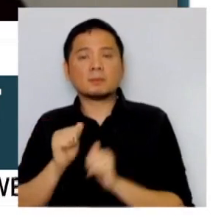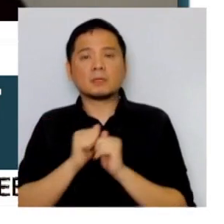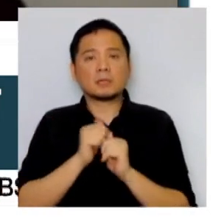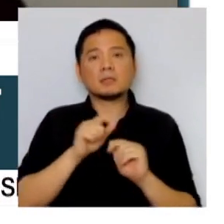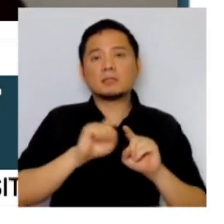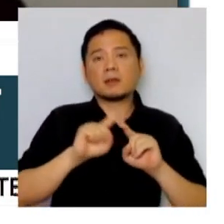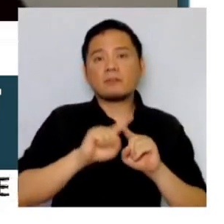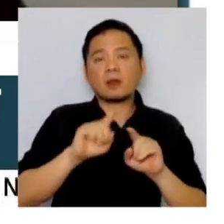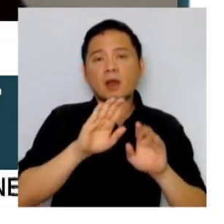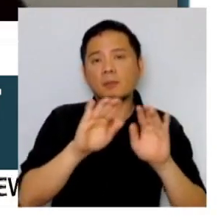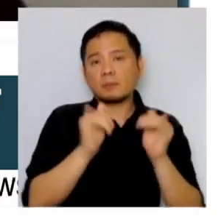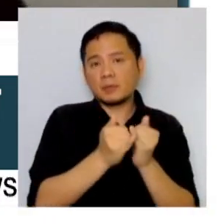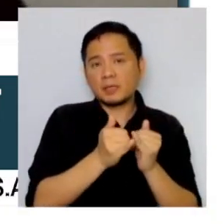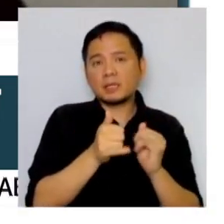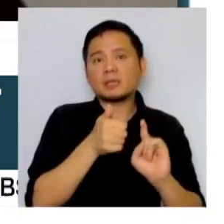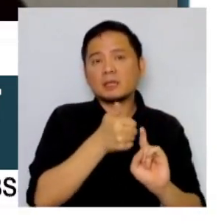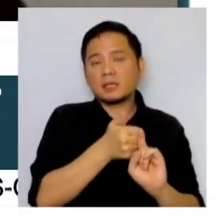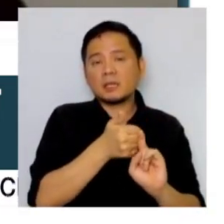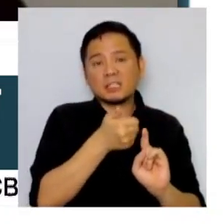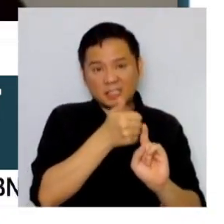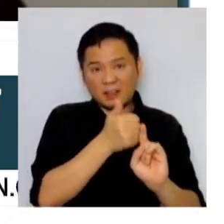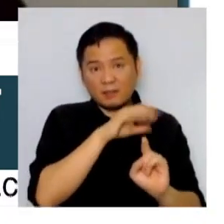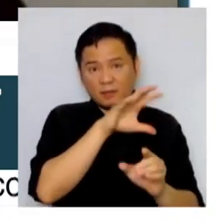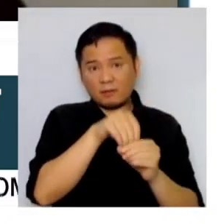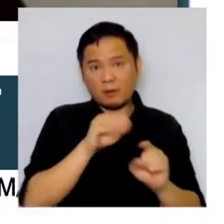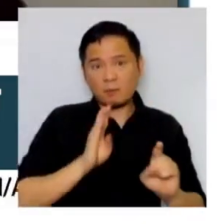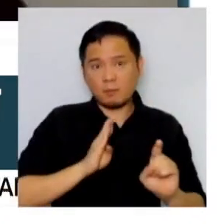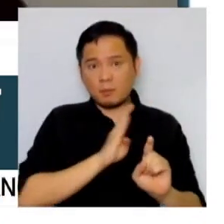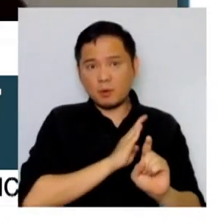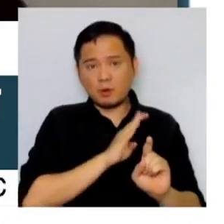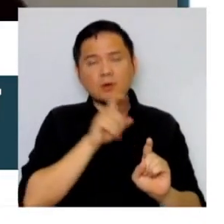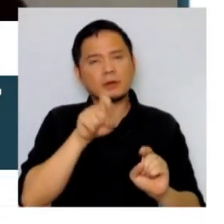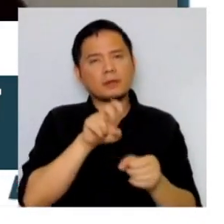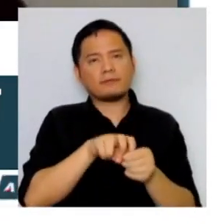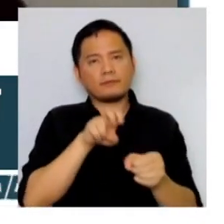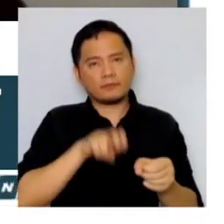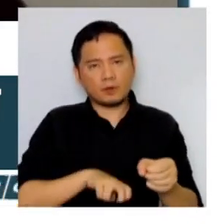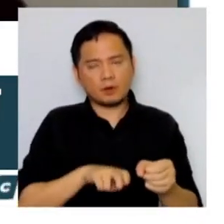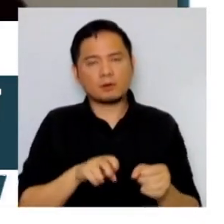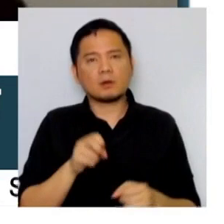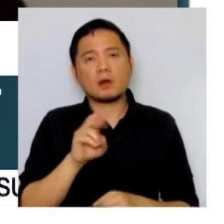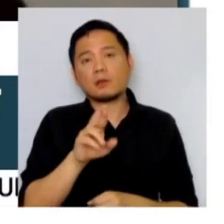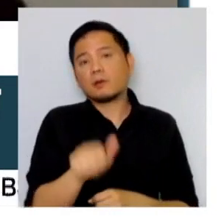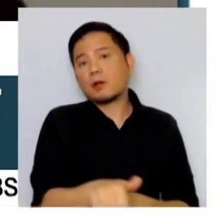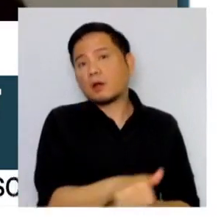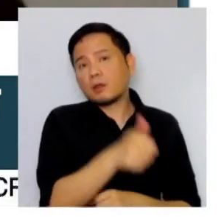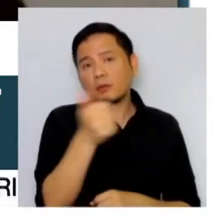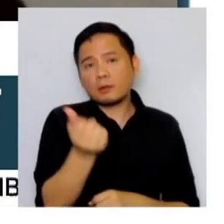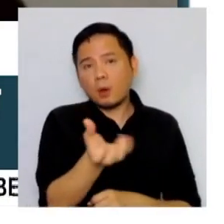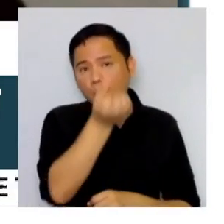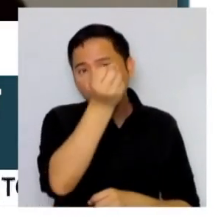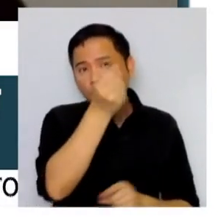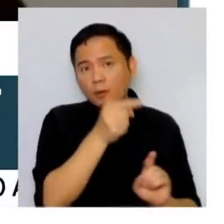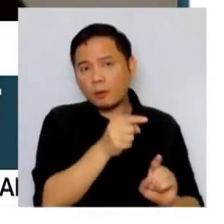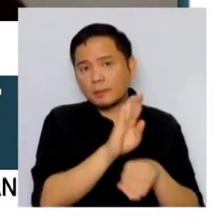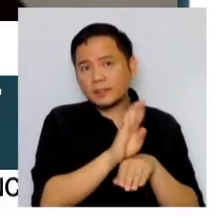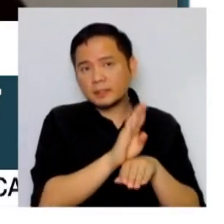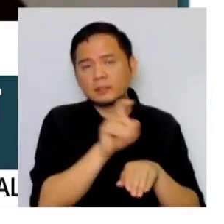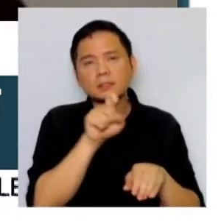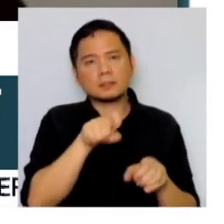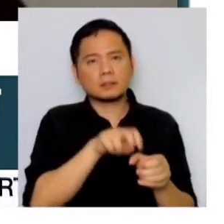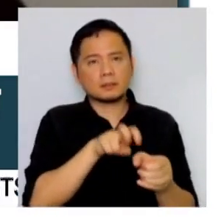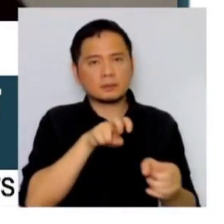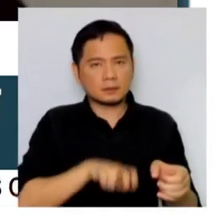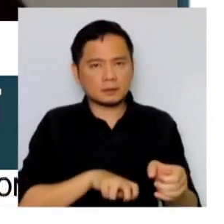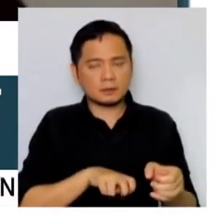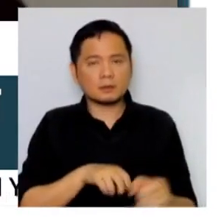trustees of the companies that their family owns. At the same time, also, they should not use their